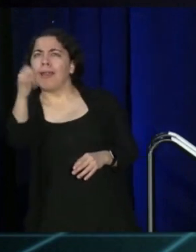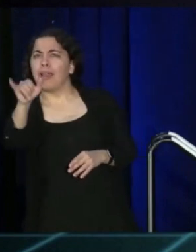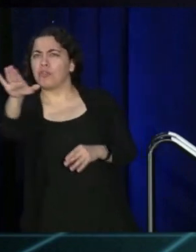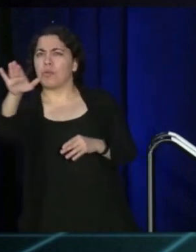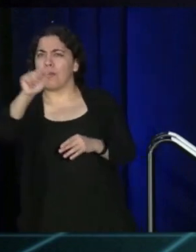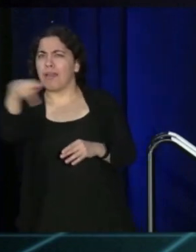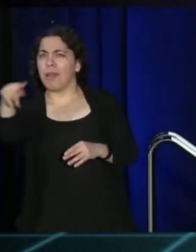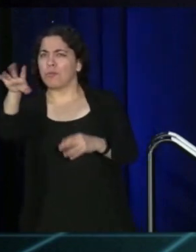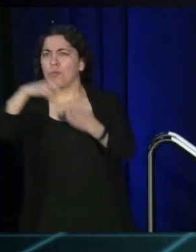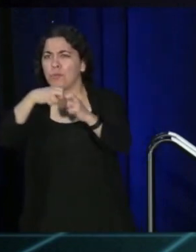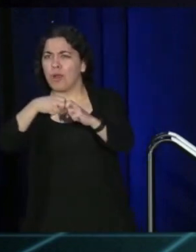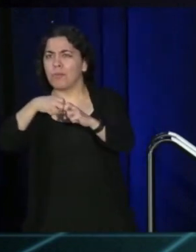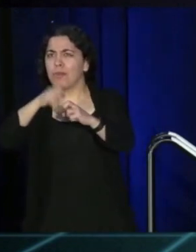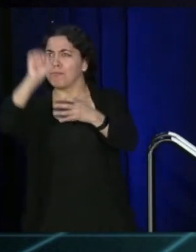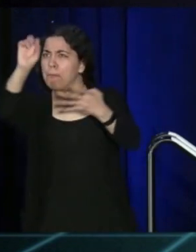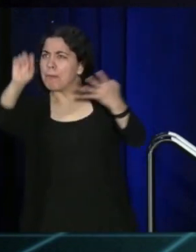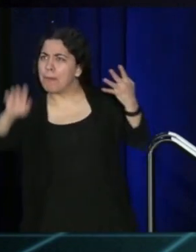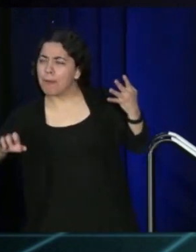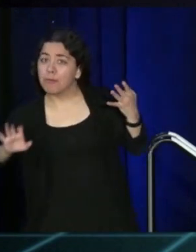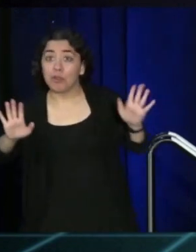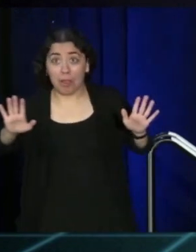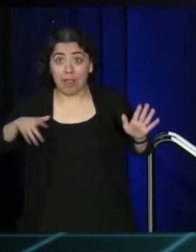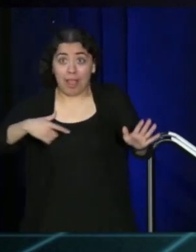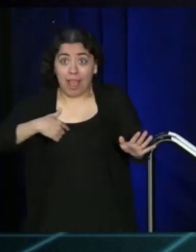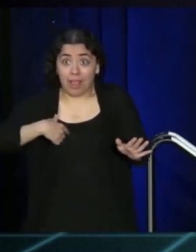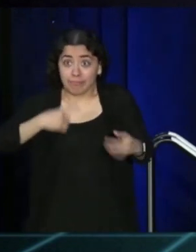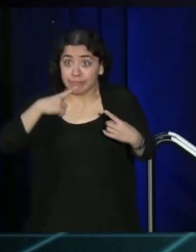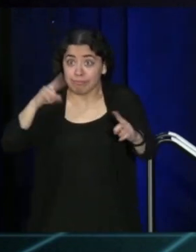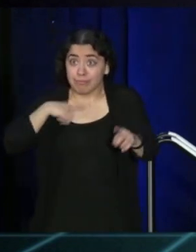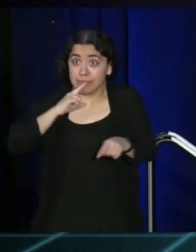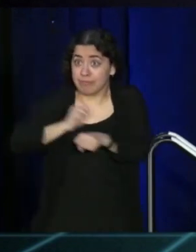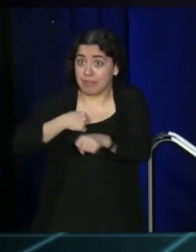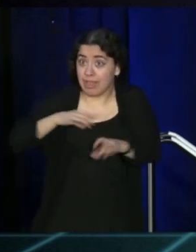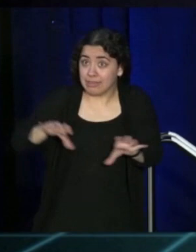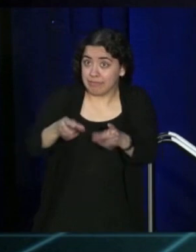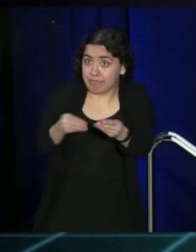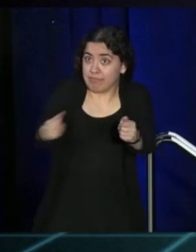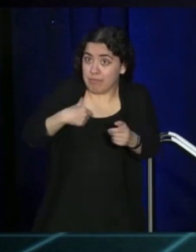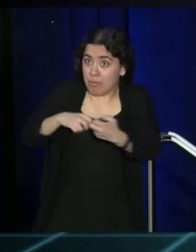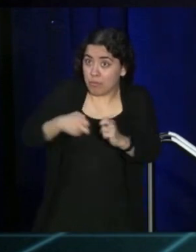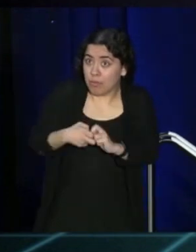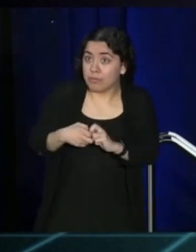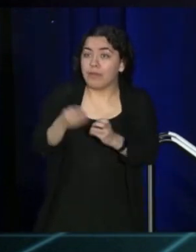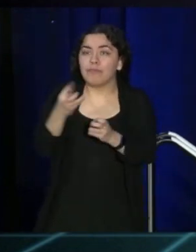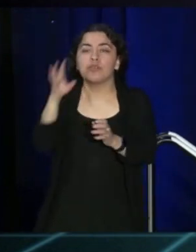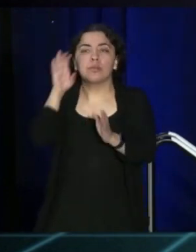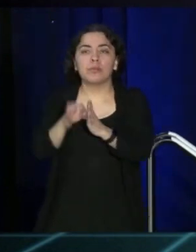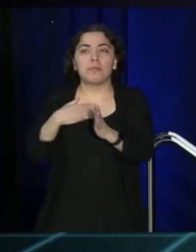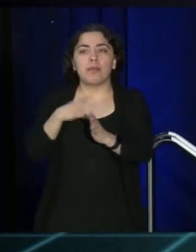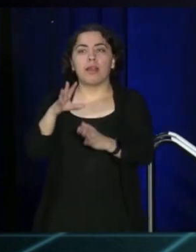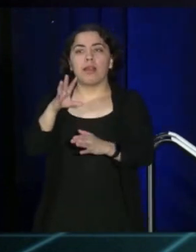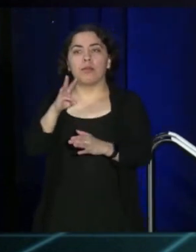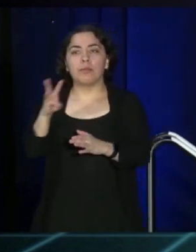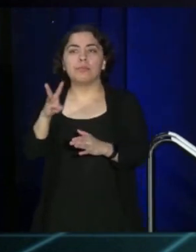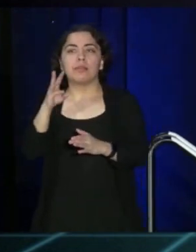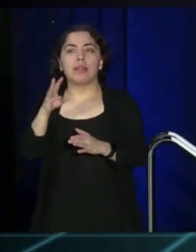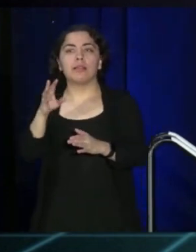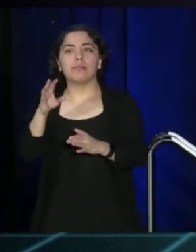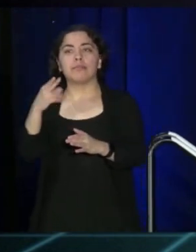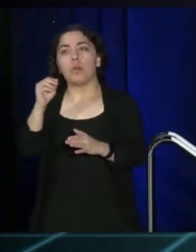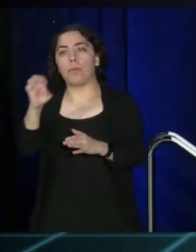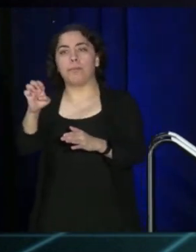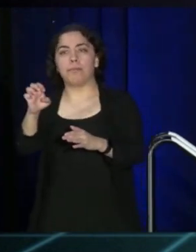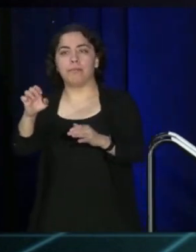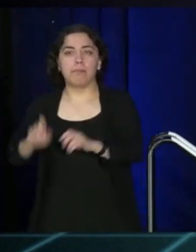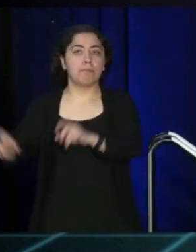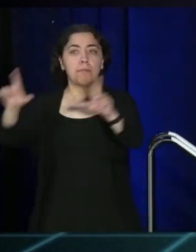own problem. And so I finally did. And I had a couple images on my homepage that were bumping content around if you didn't already